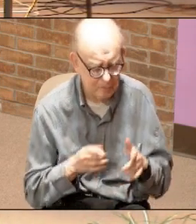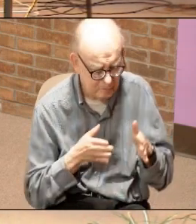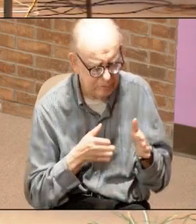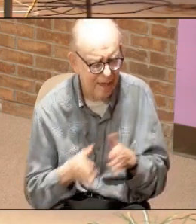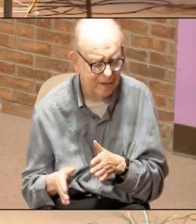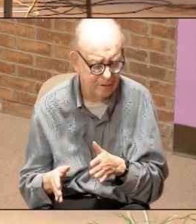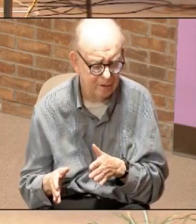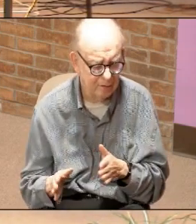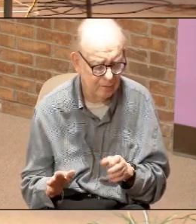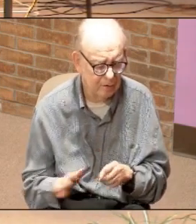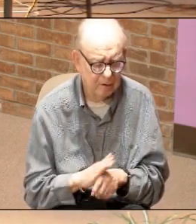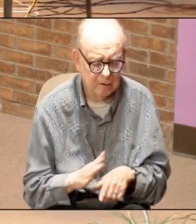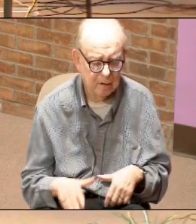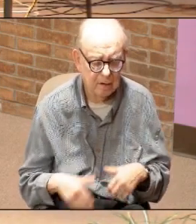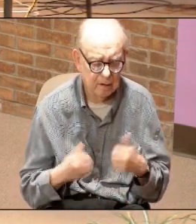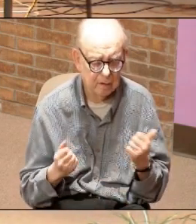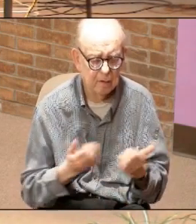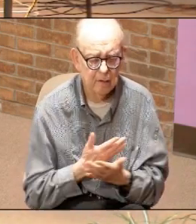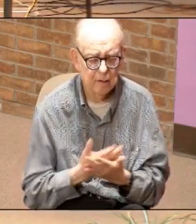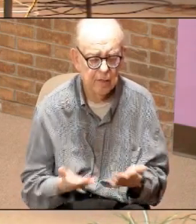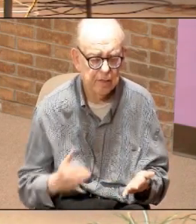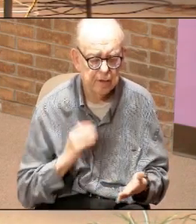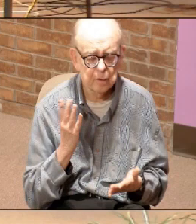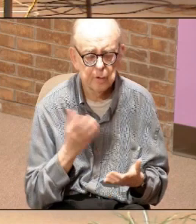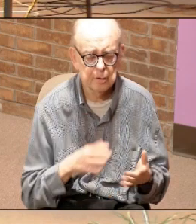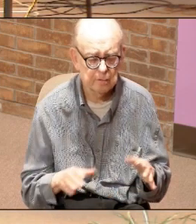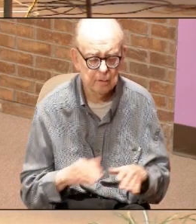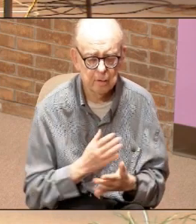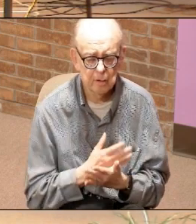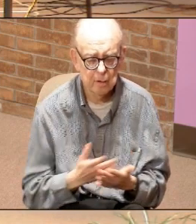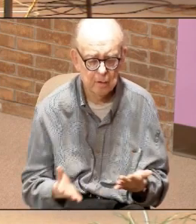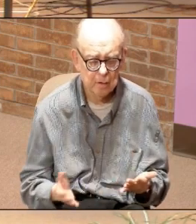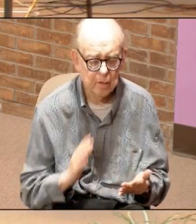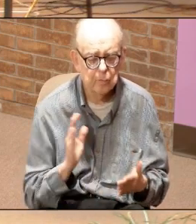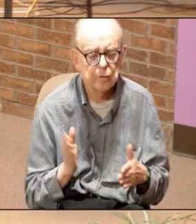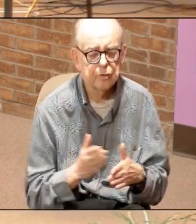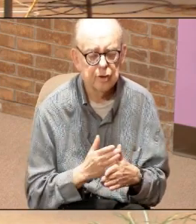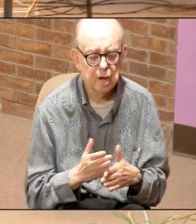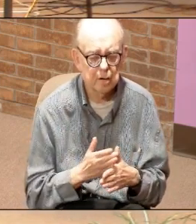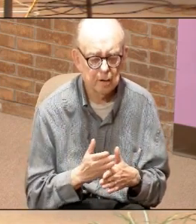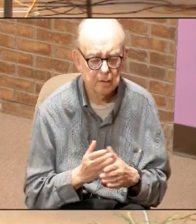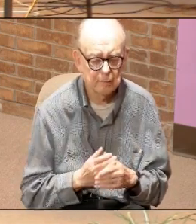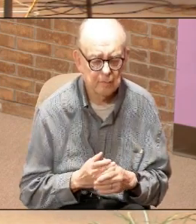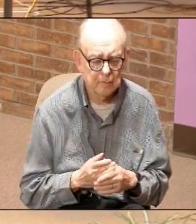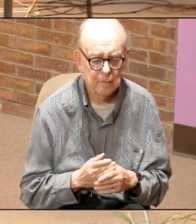intentional in our whole life, the things that we're going to do and the things that we're going to share.